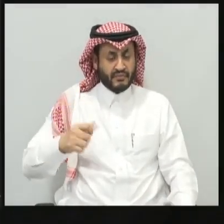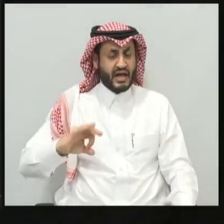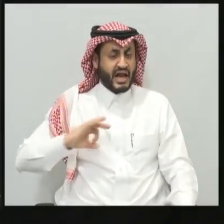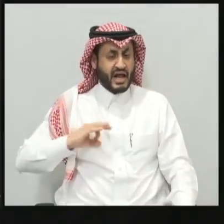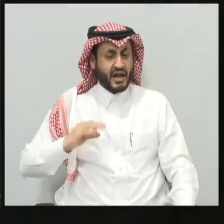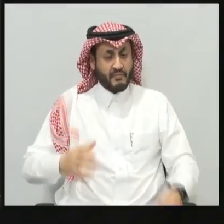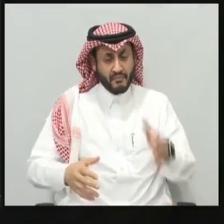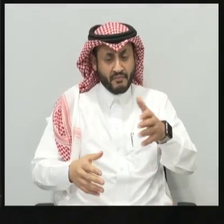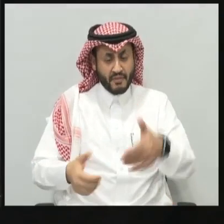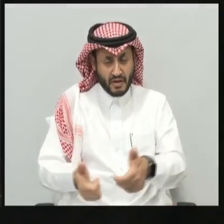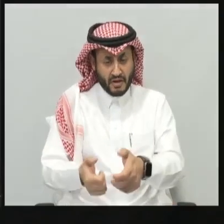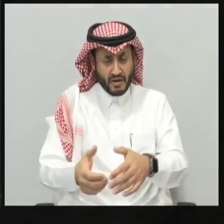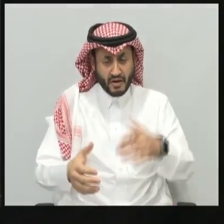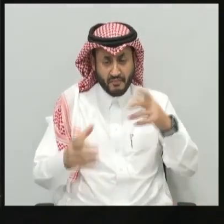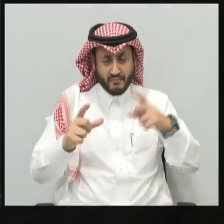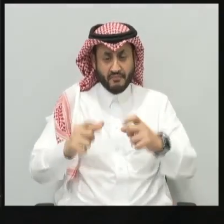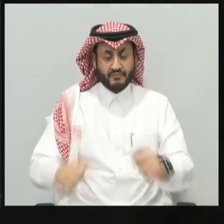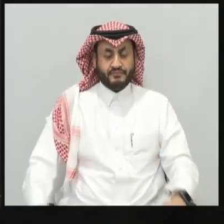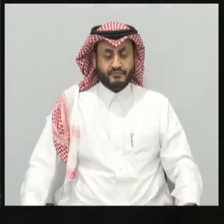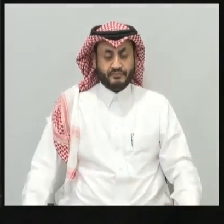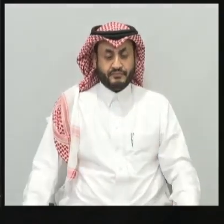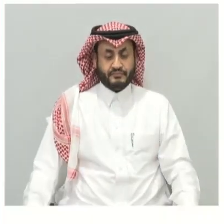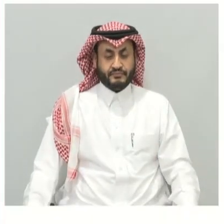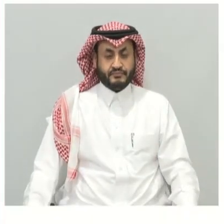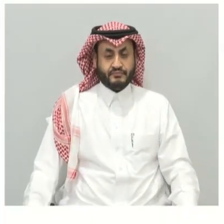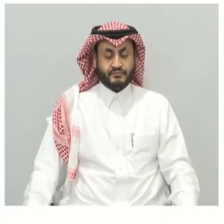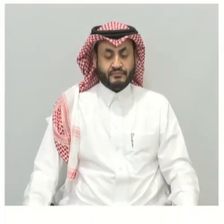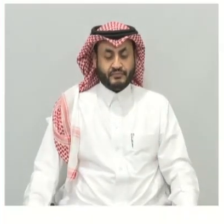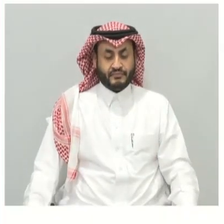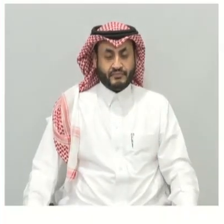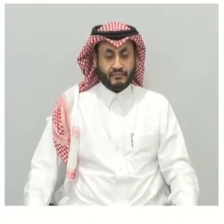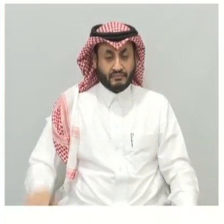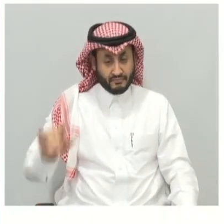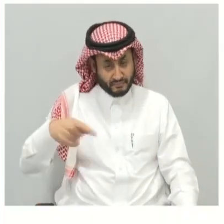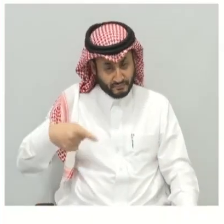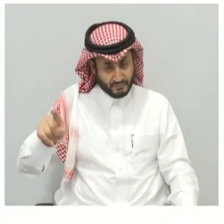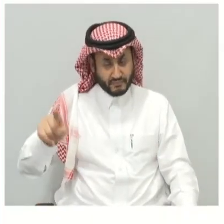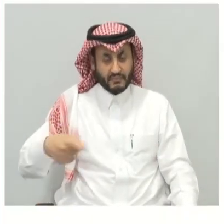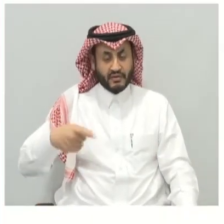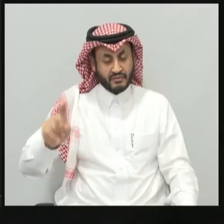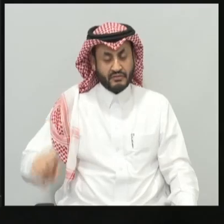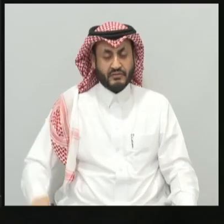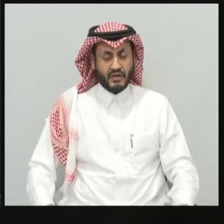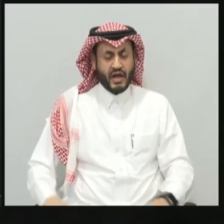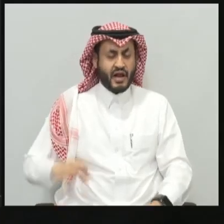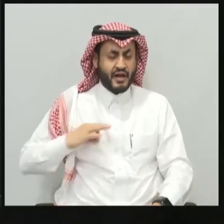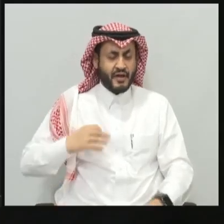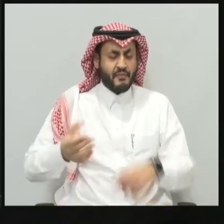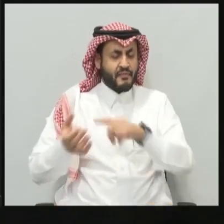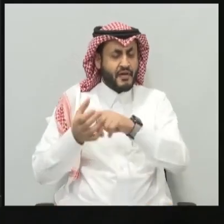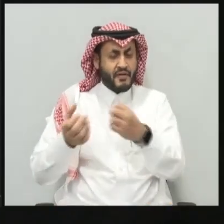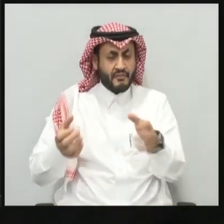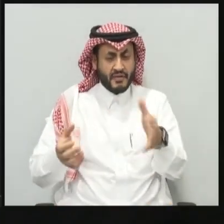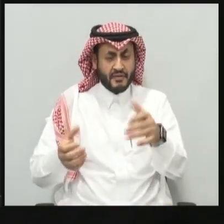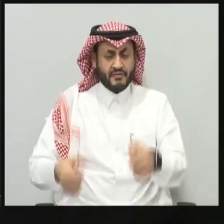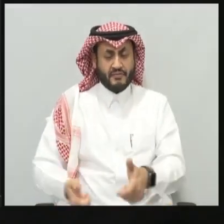he is interested in technology? Very good, the answer is yes. He likes technology, he likes to design new